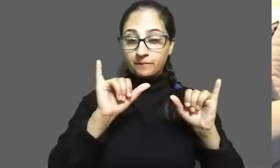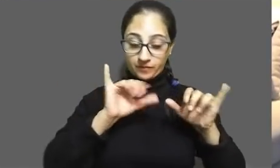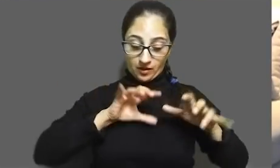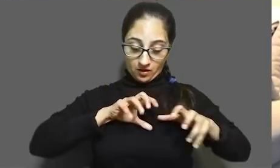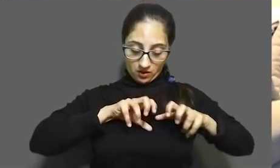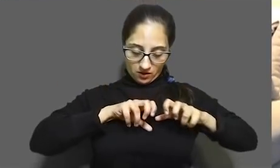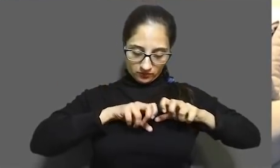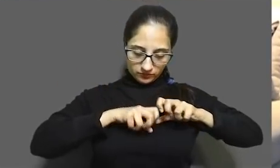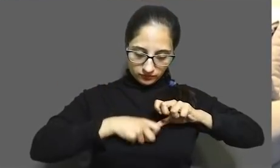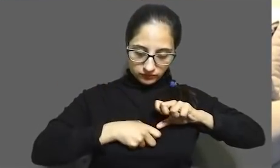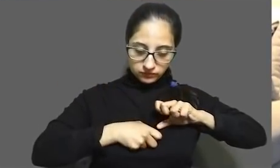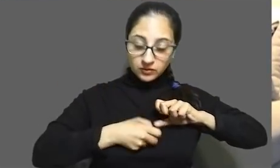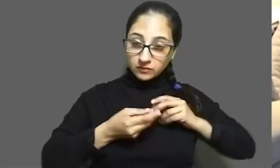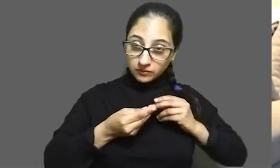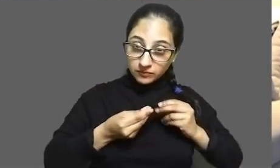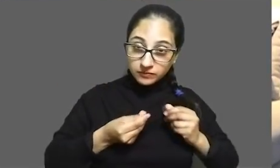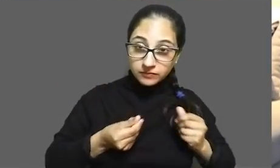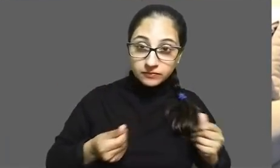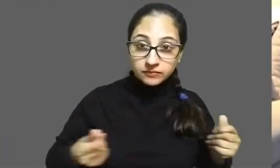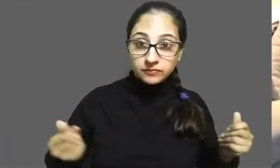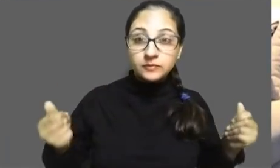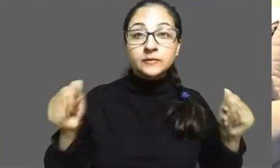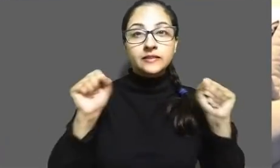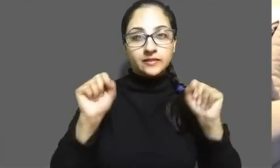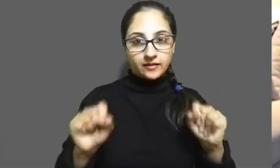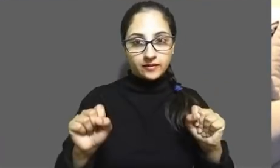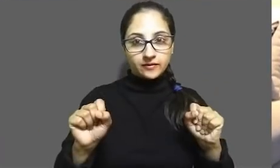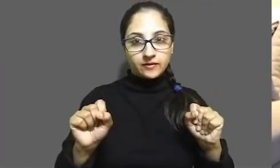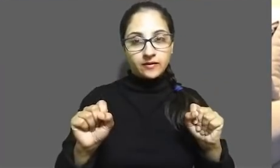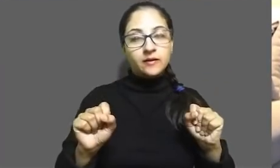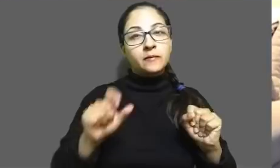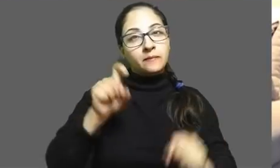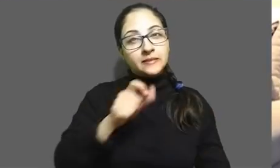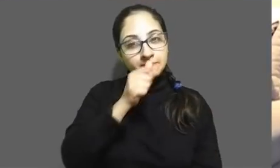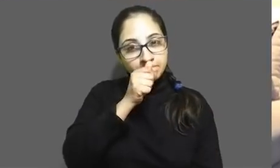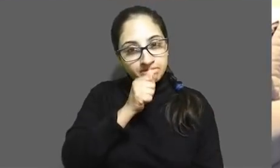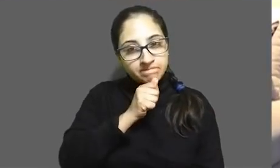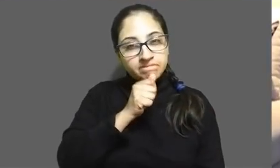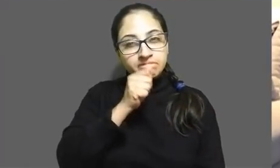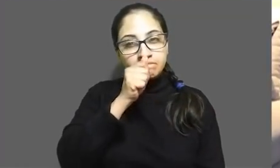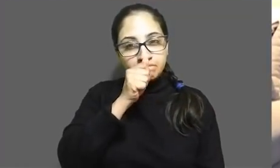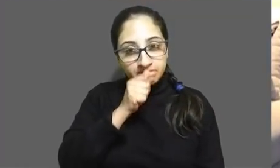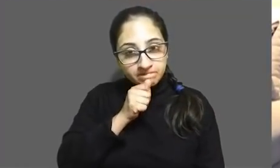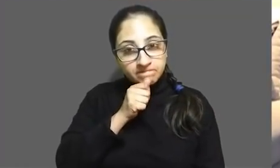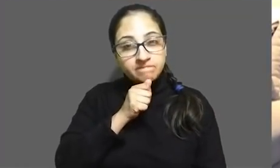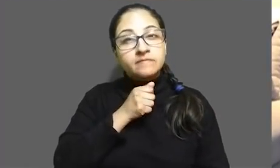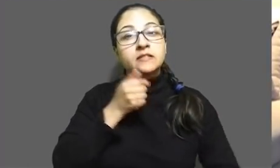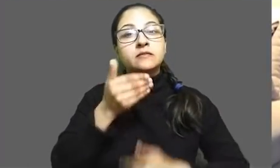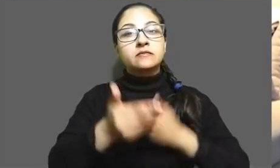Grief is a normal part of life, and it takes time to heal.